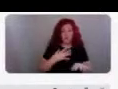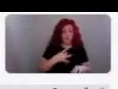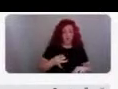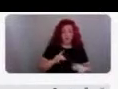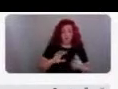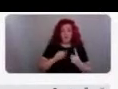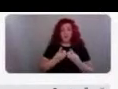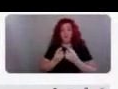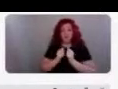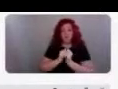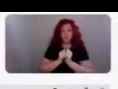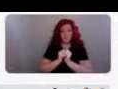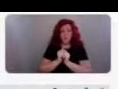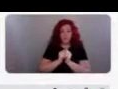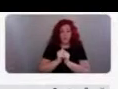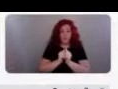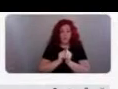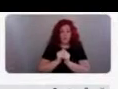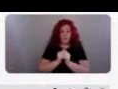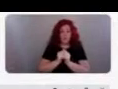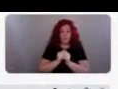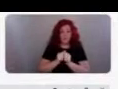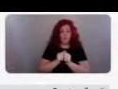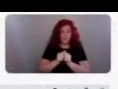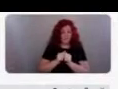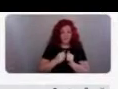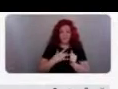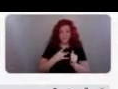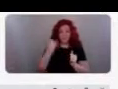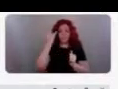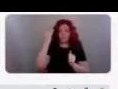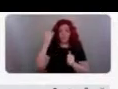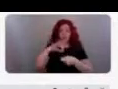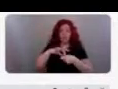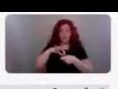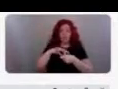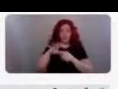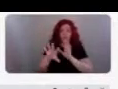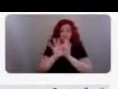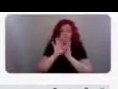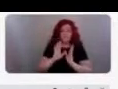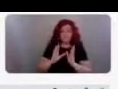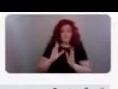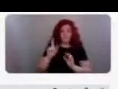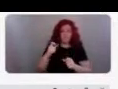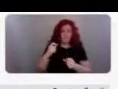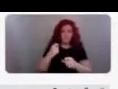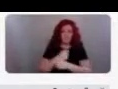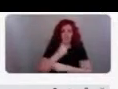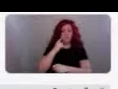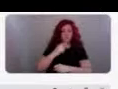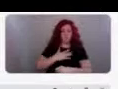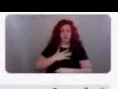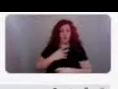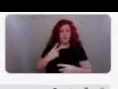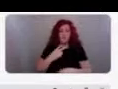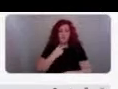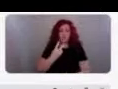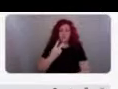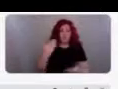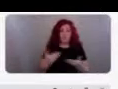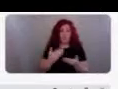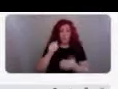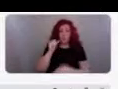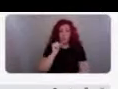competitive i like that the idea that elected officials need to fight for my voice because here in arizona and